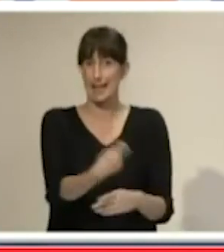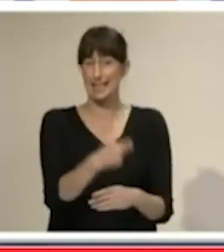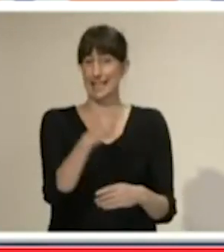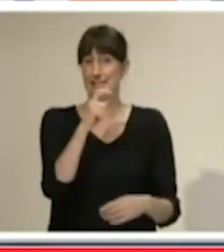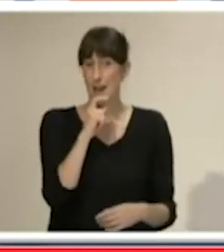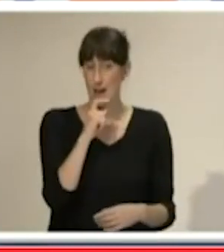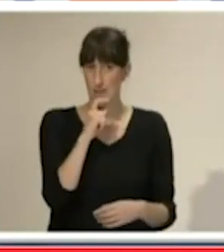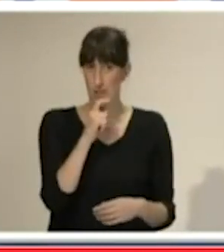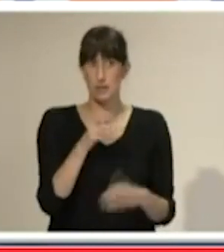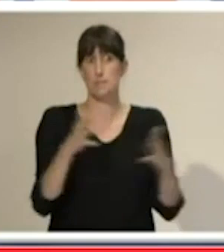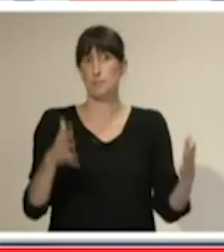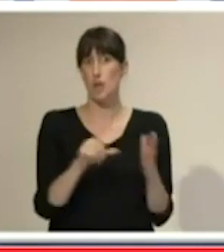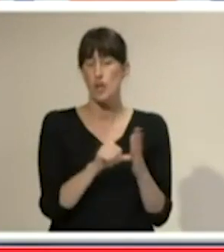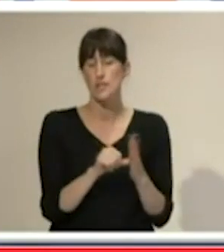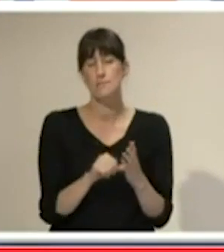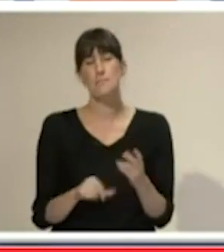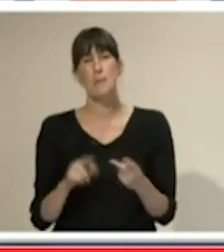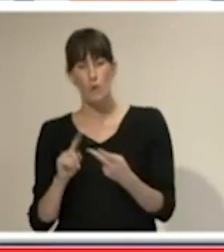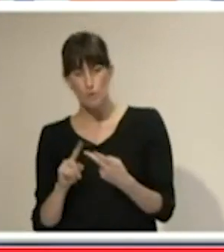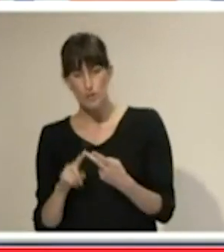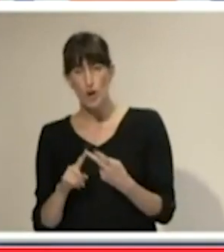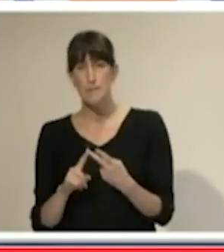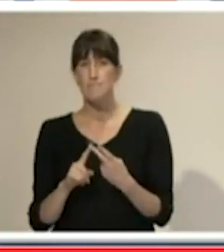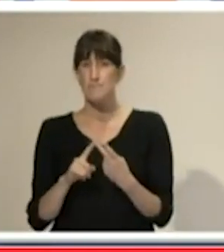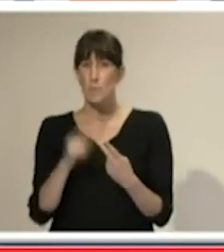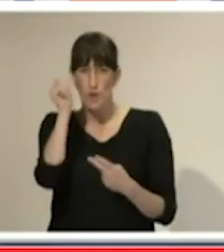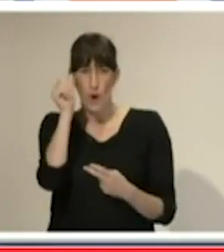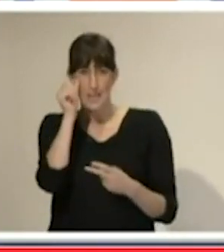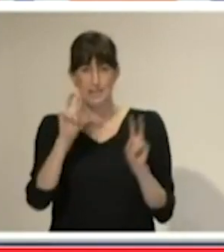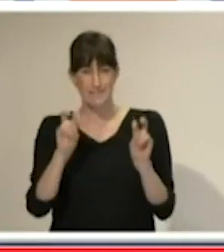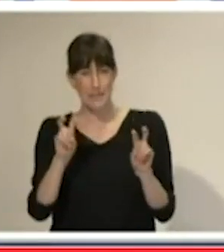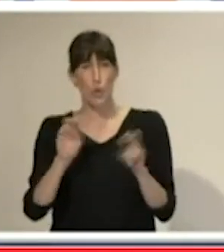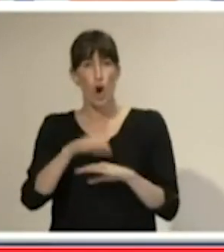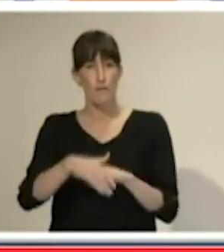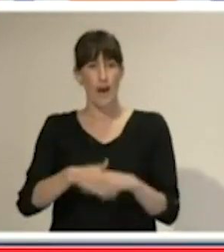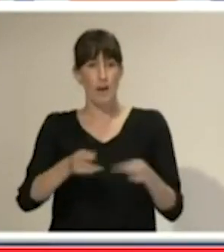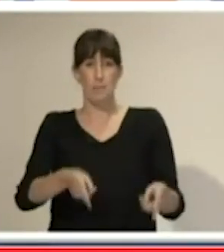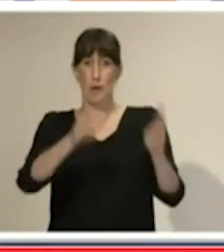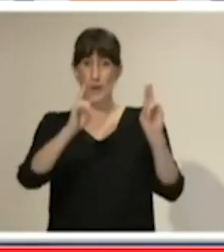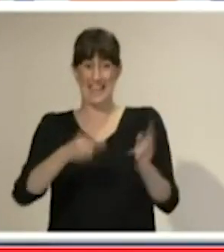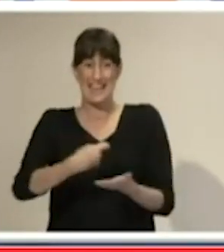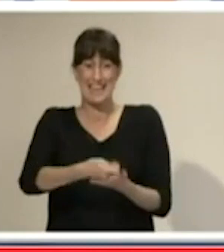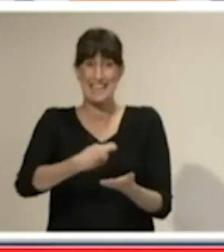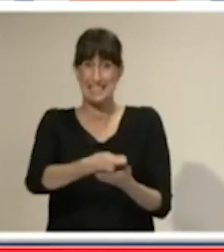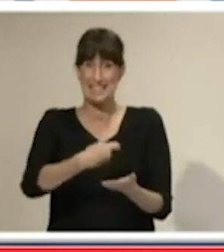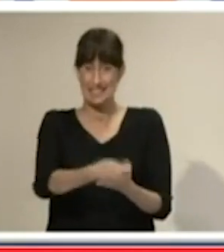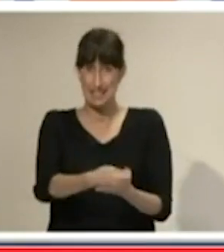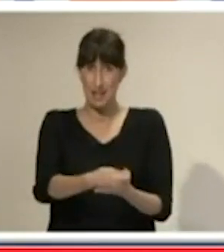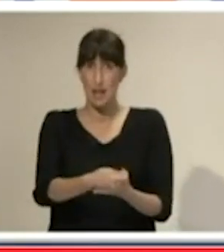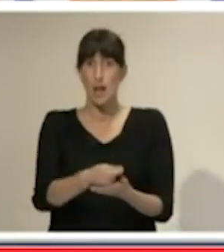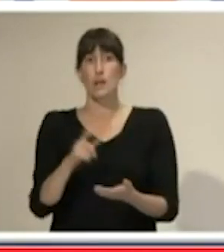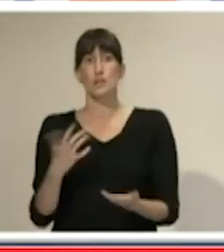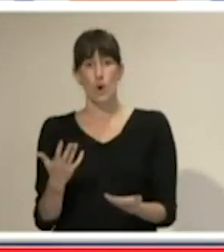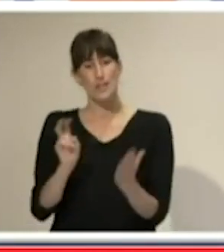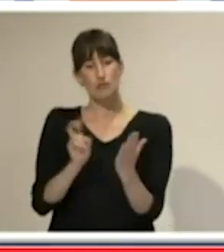help with commercial rents. As many of you will know, we've already agreed to push out deadlines on lease terminations when someone